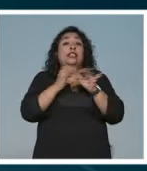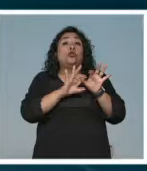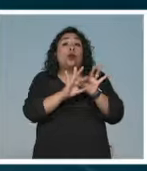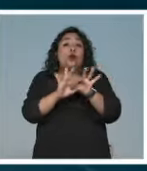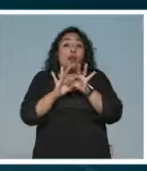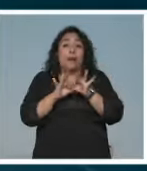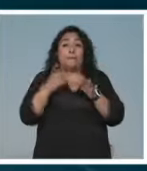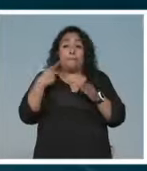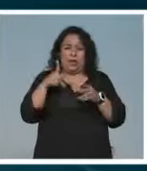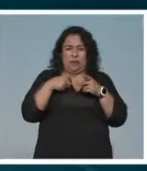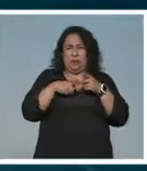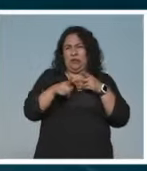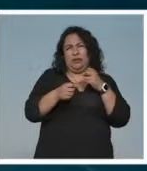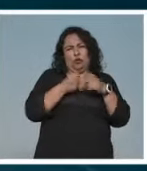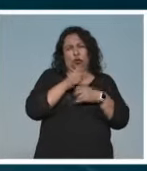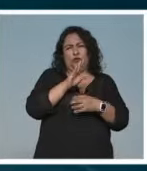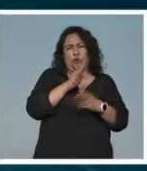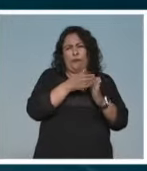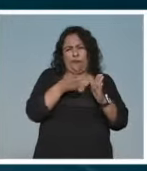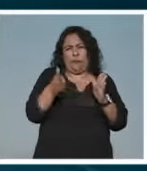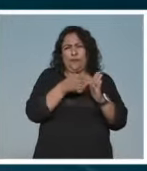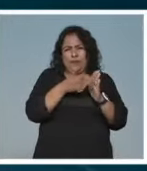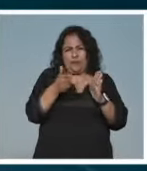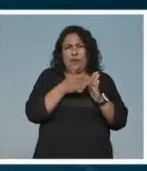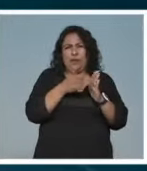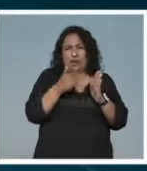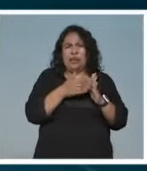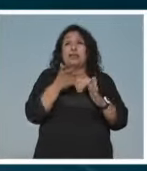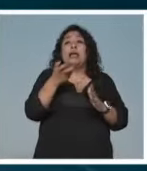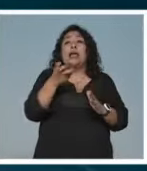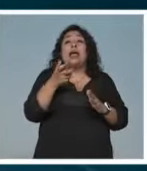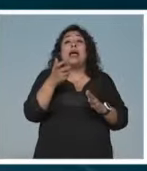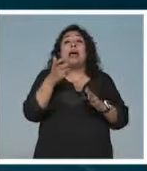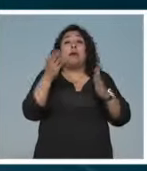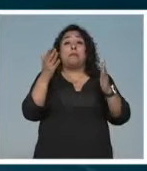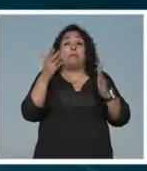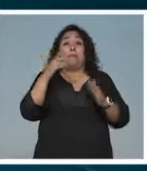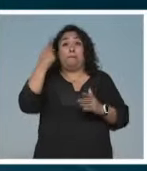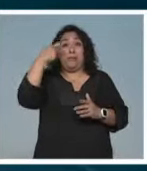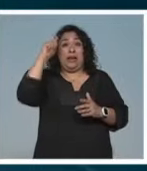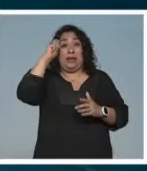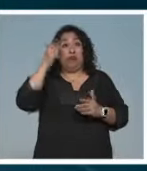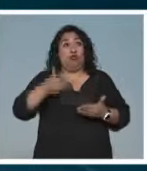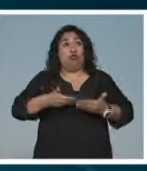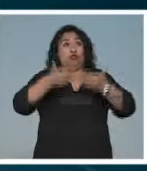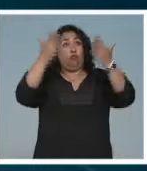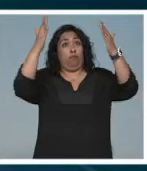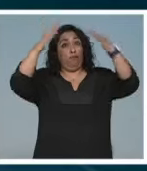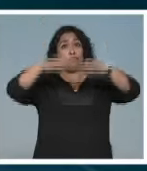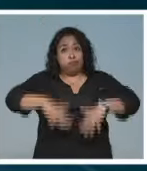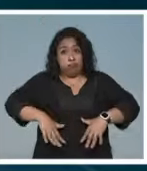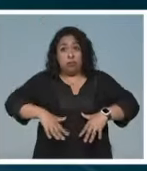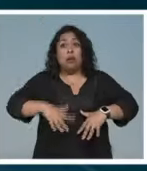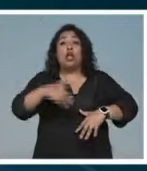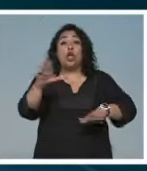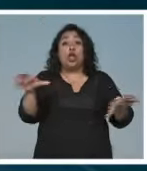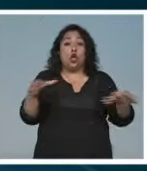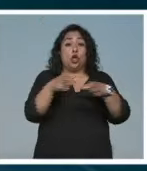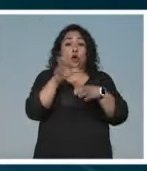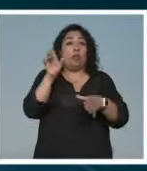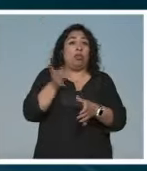united. But in the early 1990s, that's when the Berlin Wall fell. It's when communism